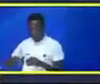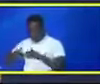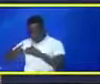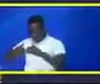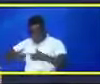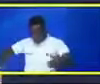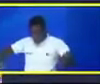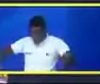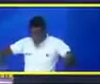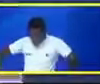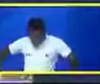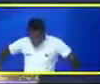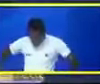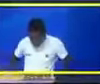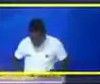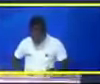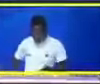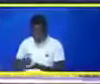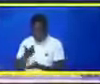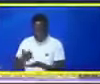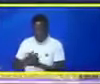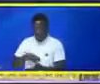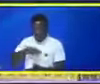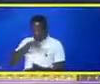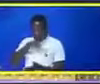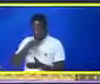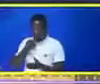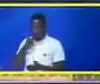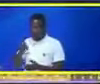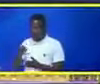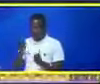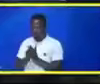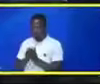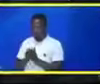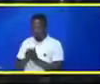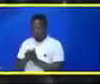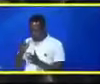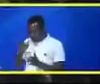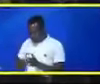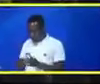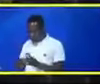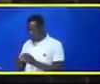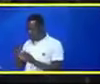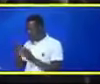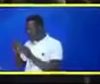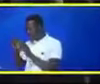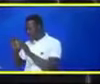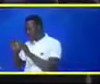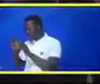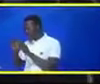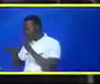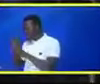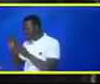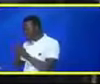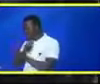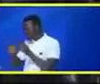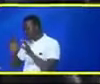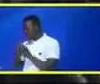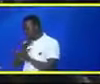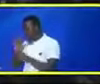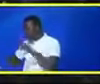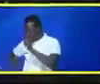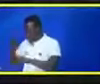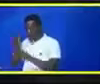entire circumference of the nation of Ghana and we declare it is a no-go area for you from tonight.